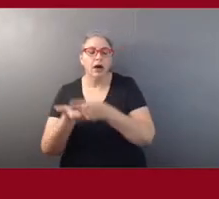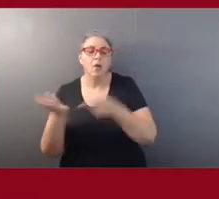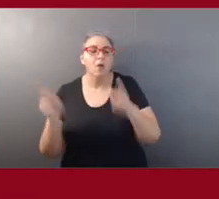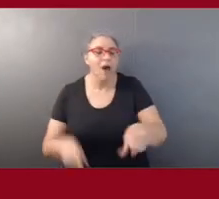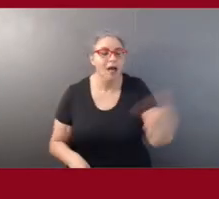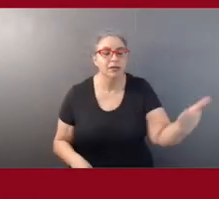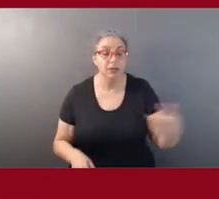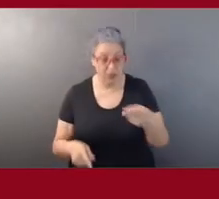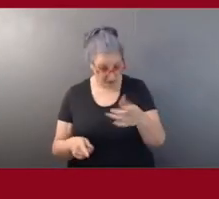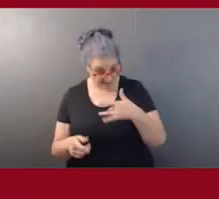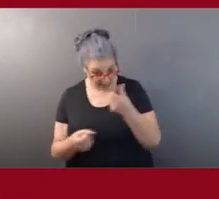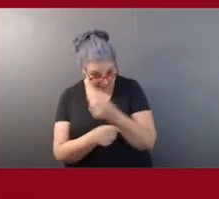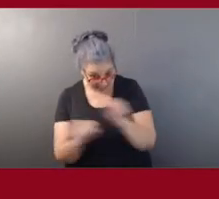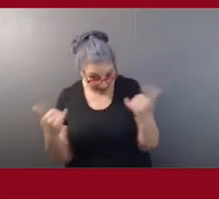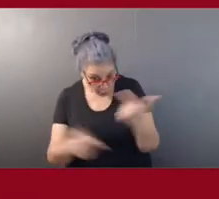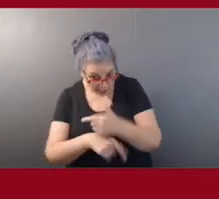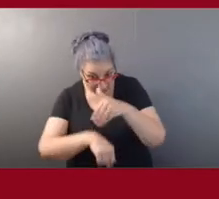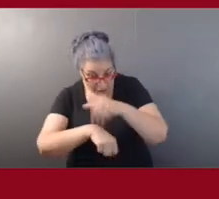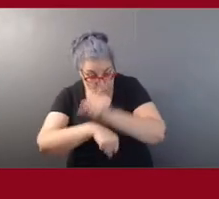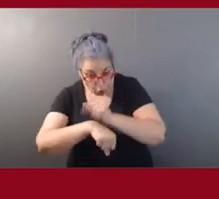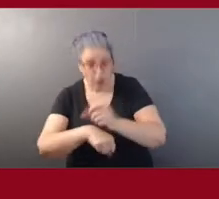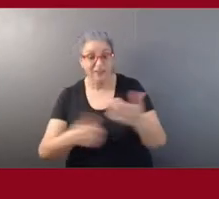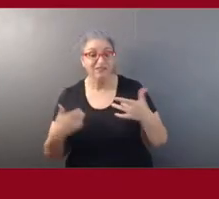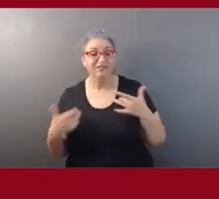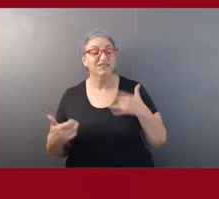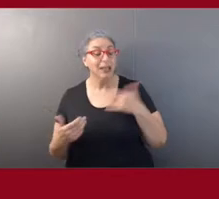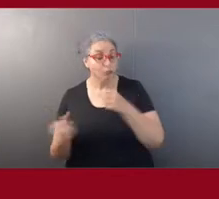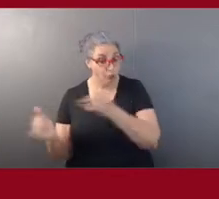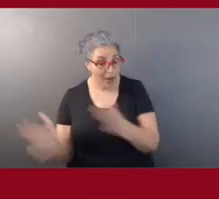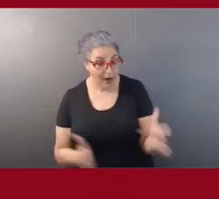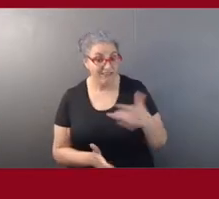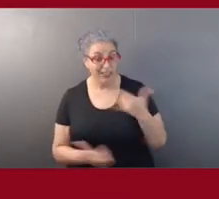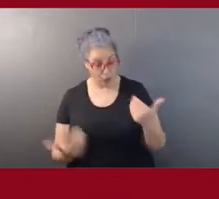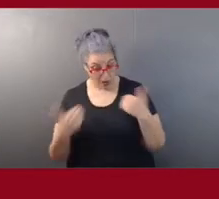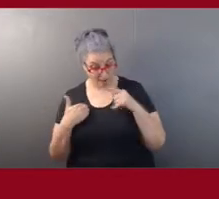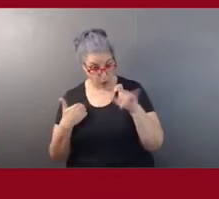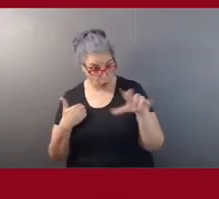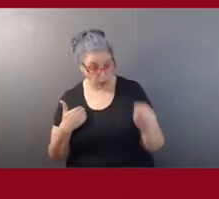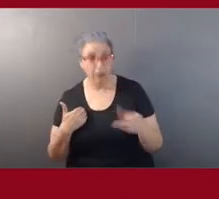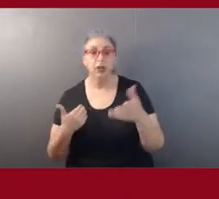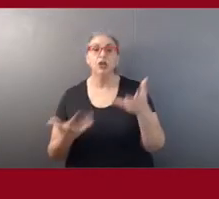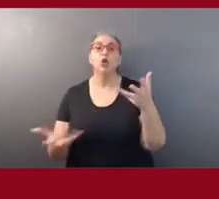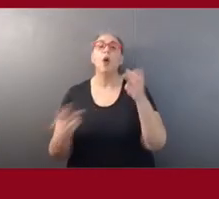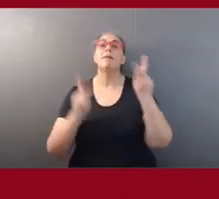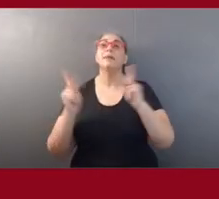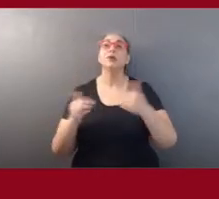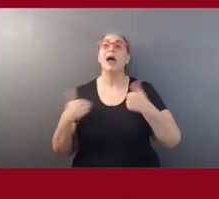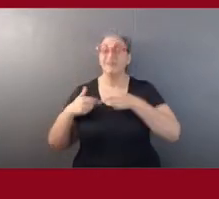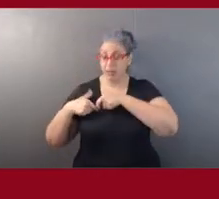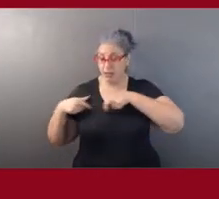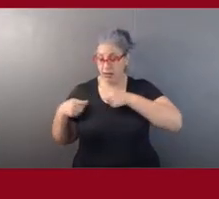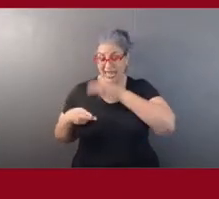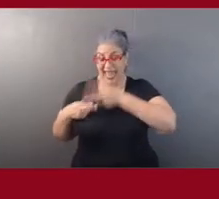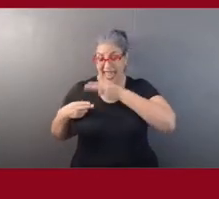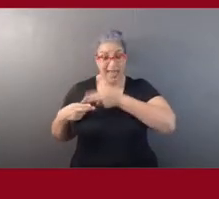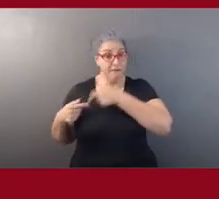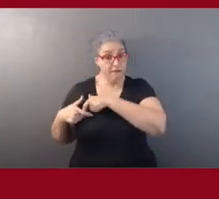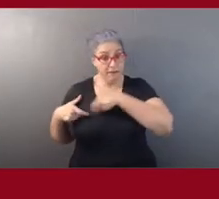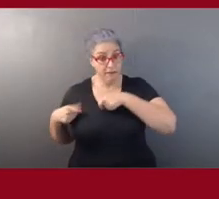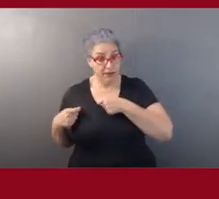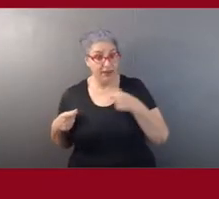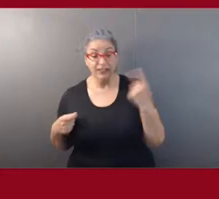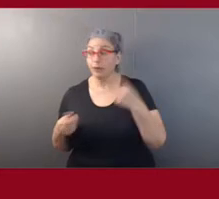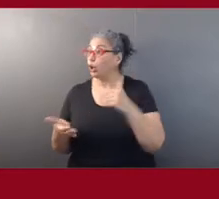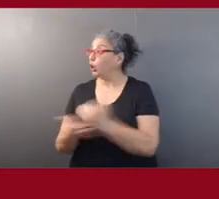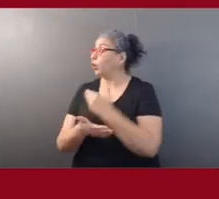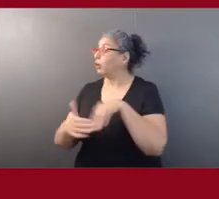feel like you have the tools to do what you need to do today? Hey, can everyone just wear a name tag? Because if somebody is new coming in and they don't know what's going